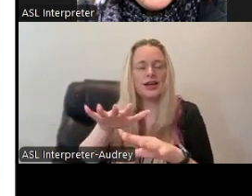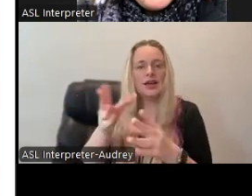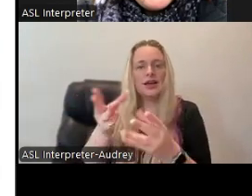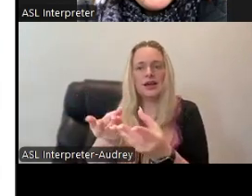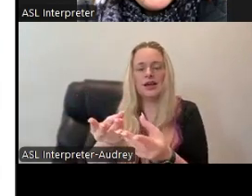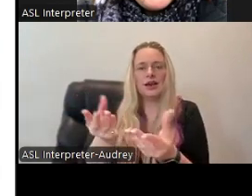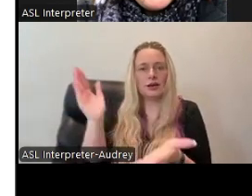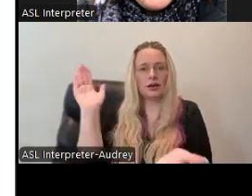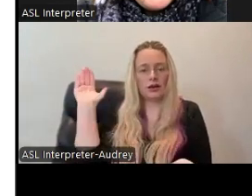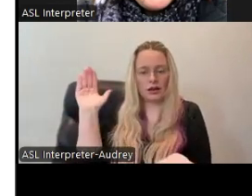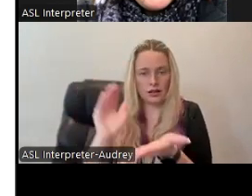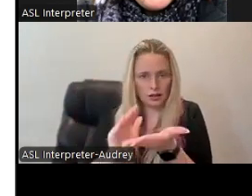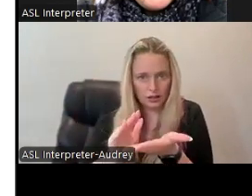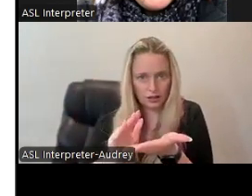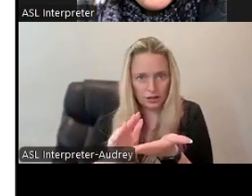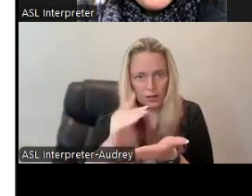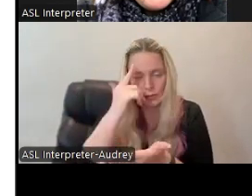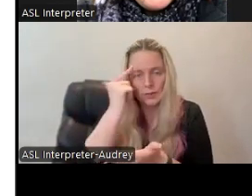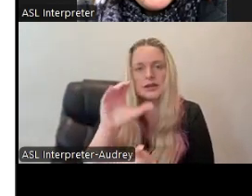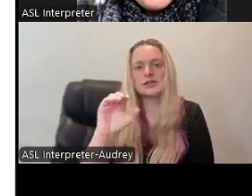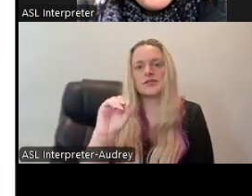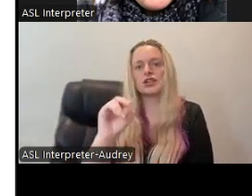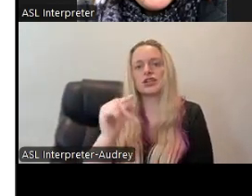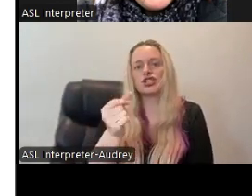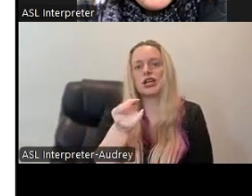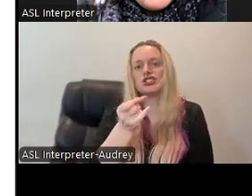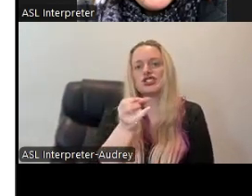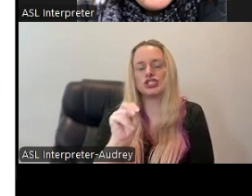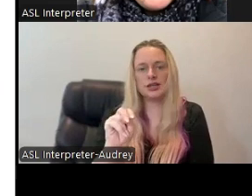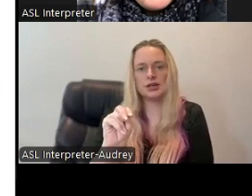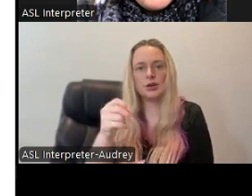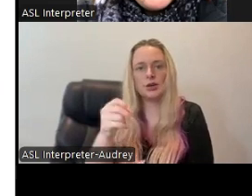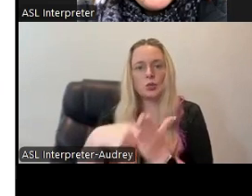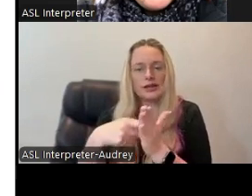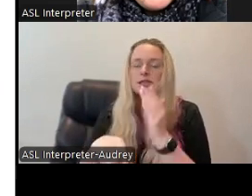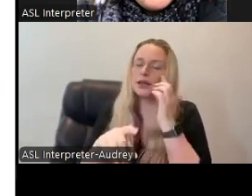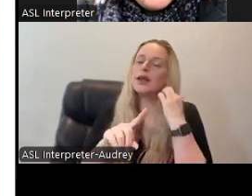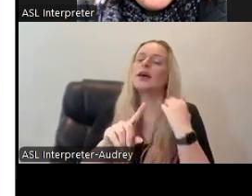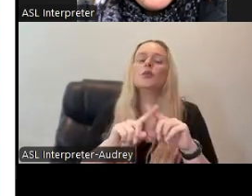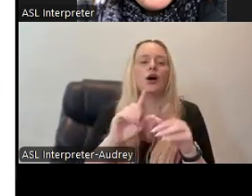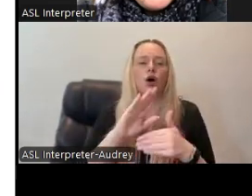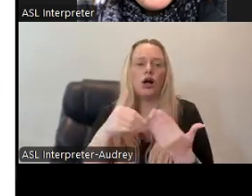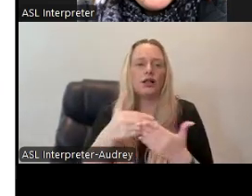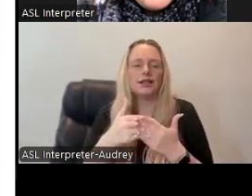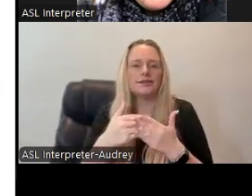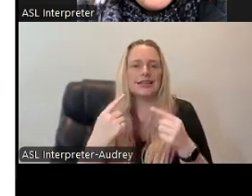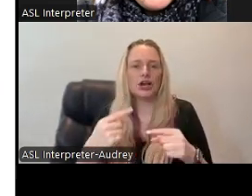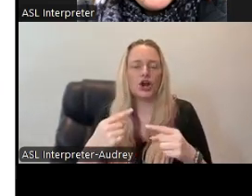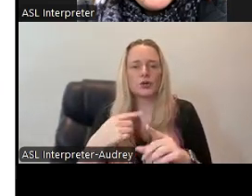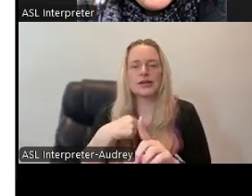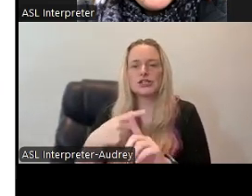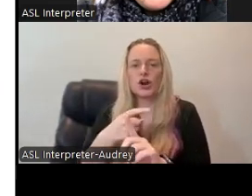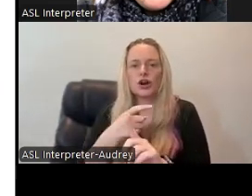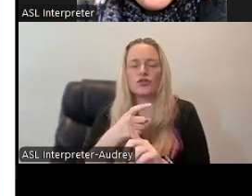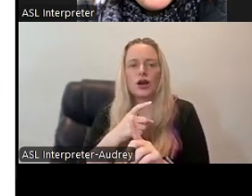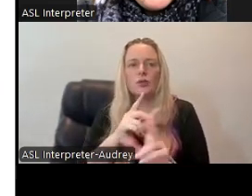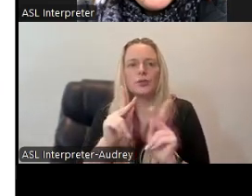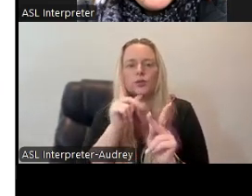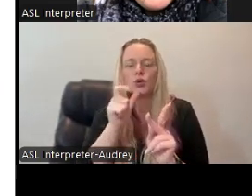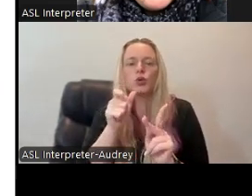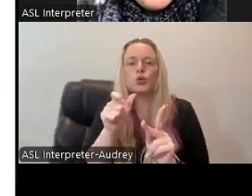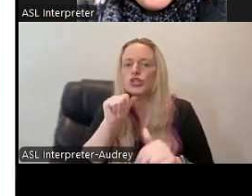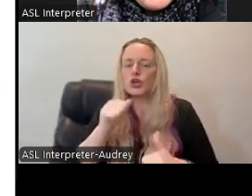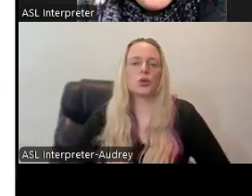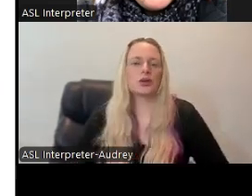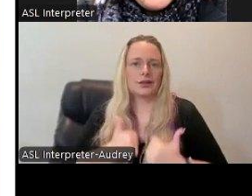relieved by congestion pricing. All the other arguments I'm hearing in support of these casinos come from interests that lie outside of the people